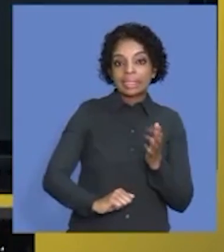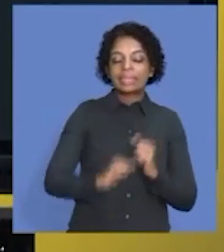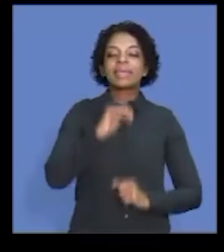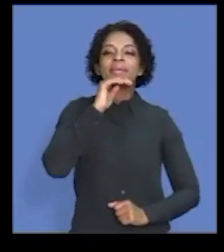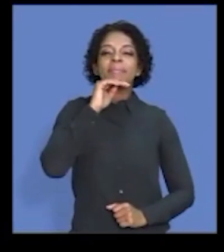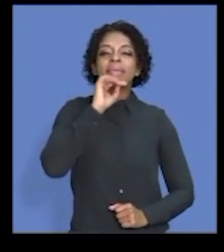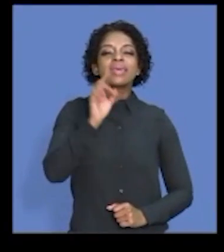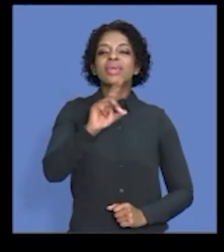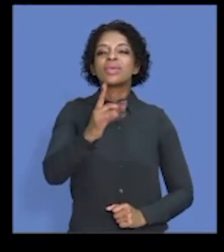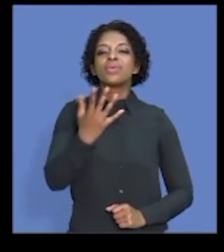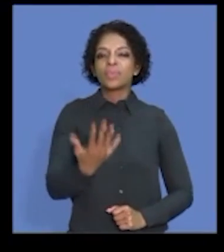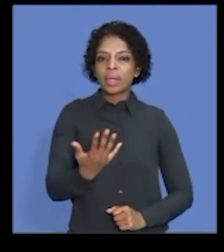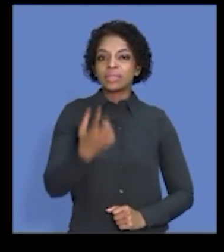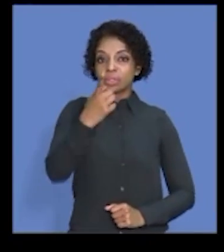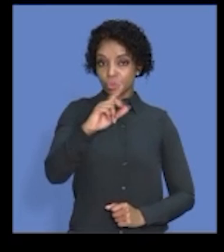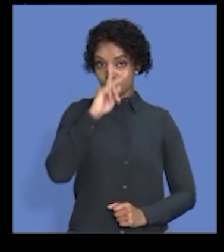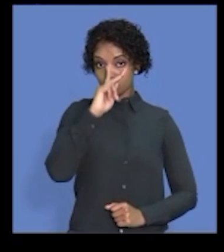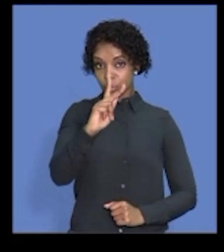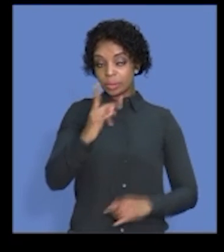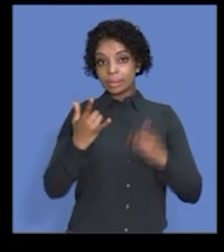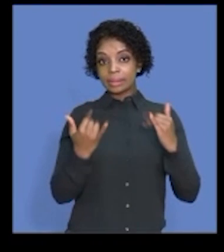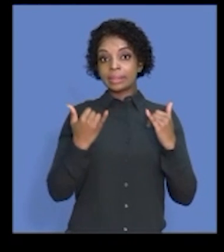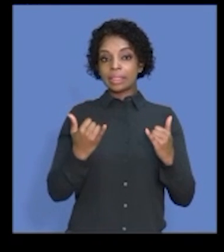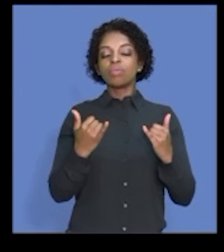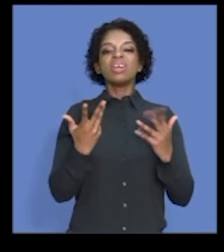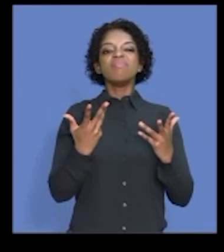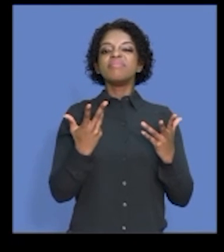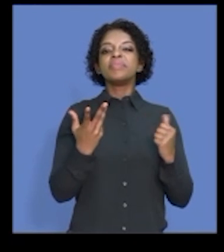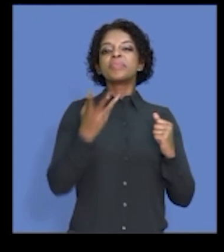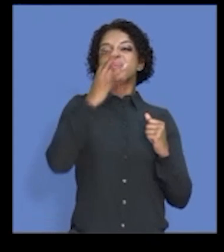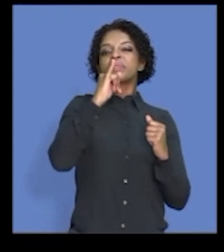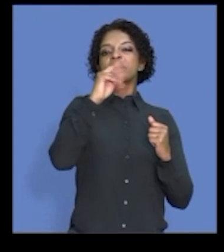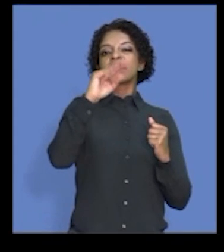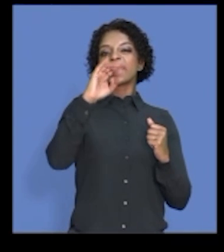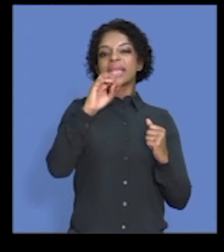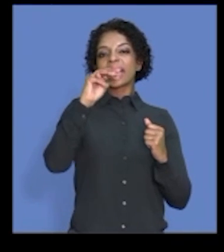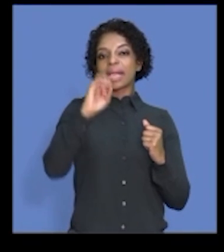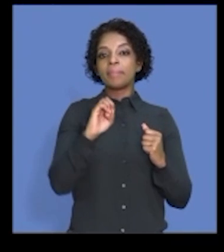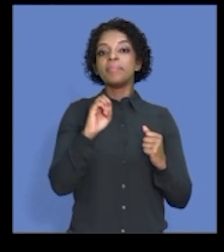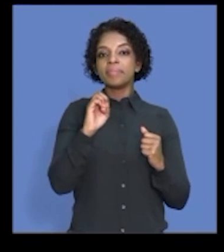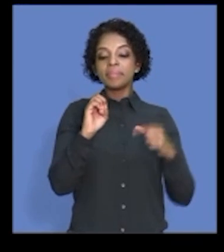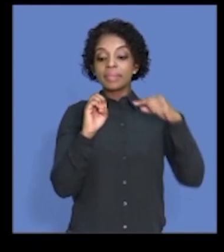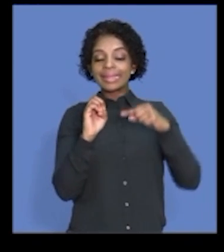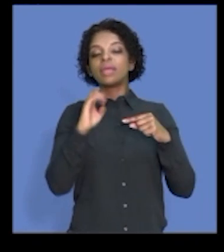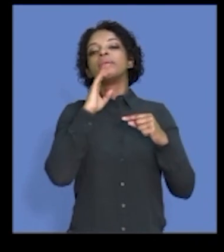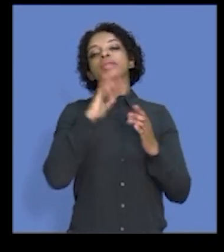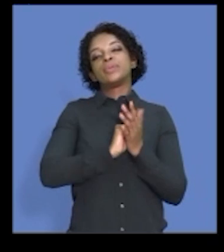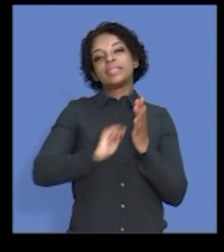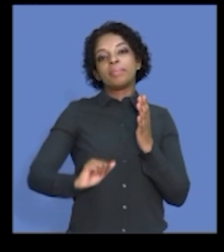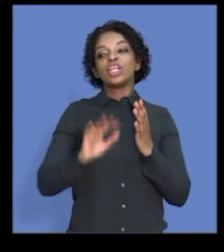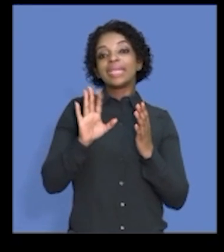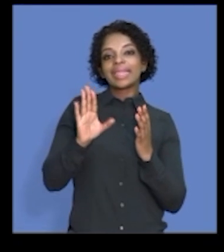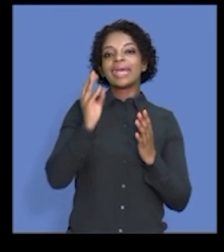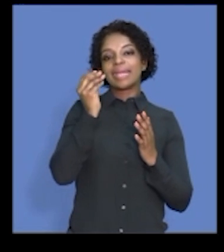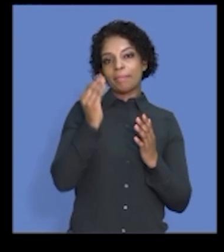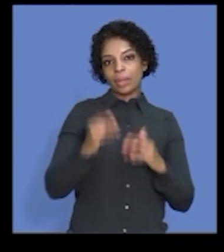When you're working in the bracket, look at the operation. Deferred income tells you subtract that amount. Okay, so